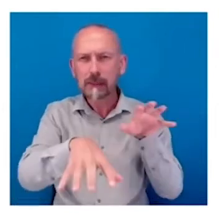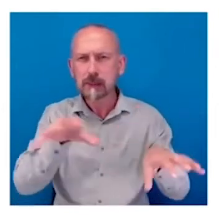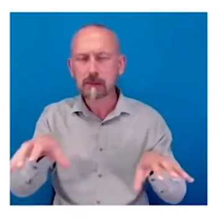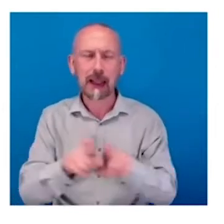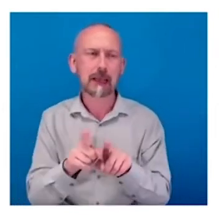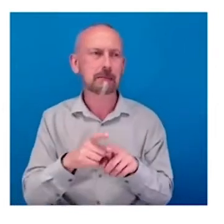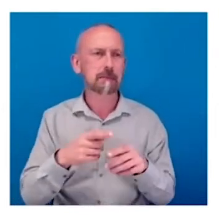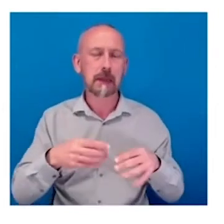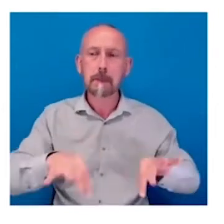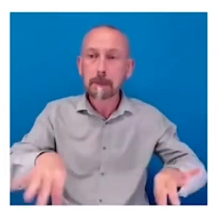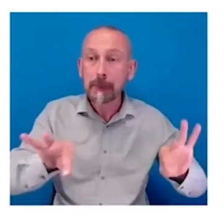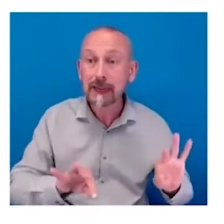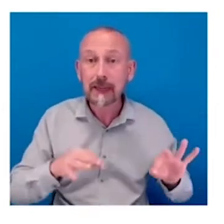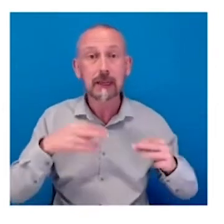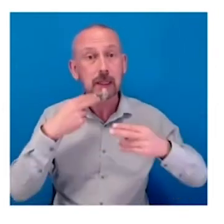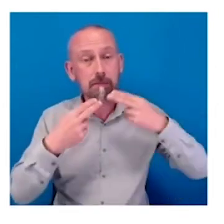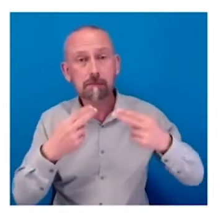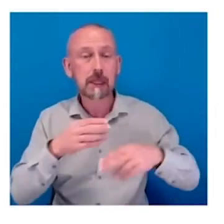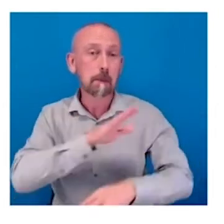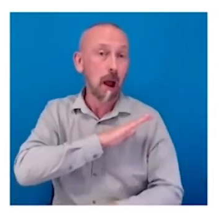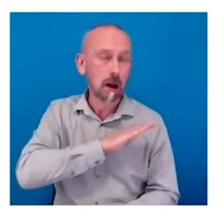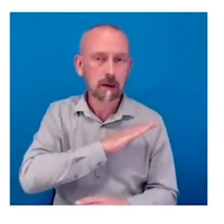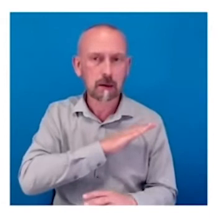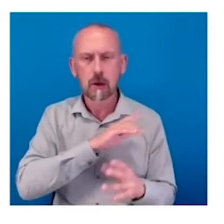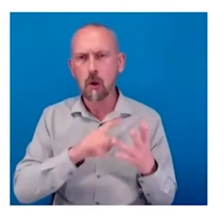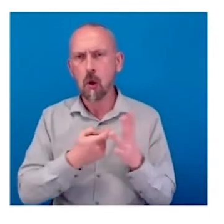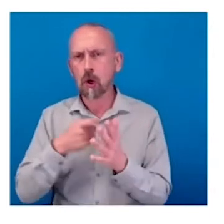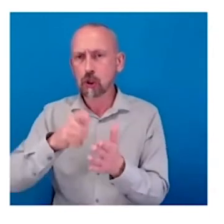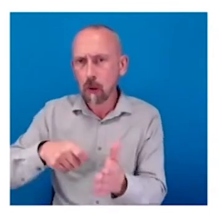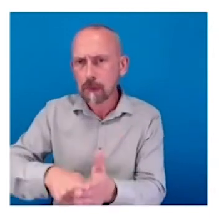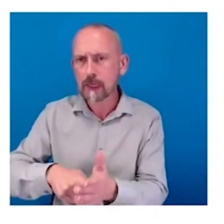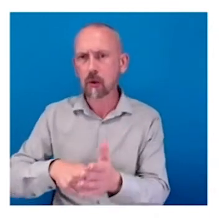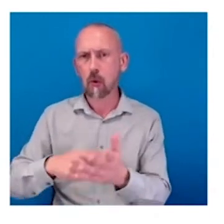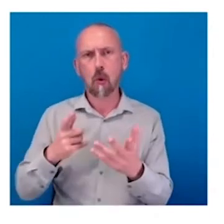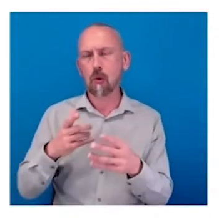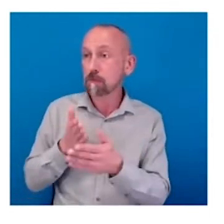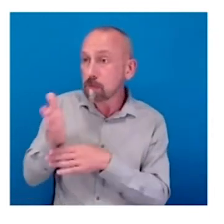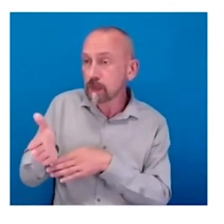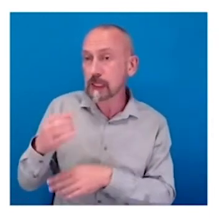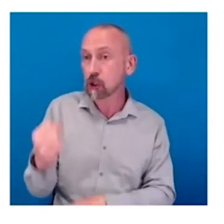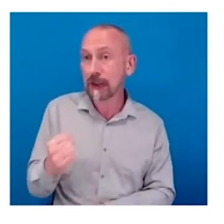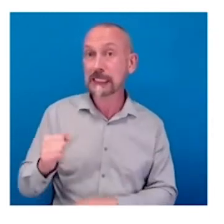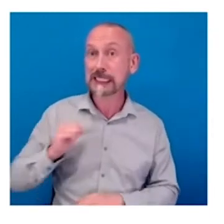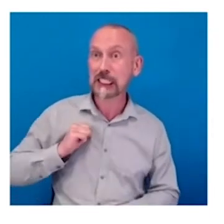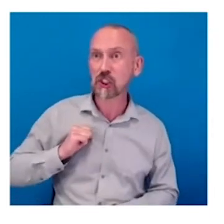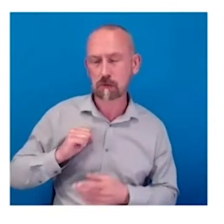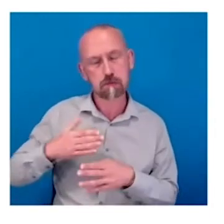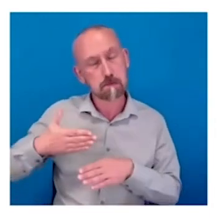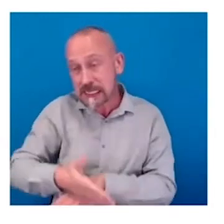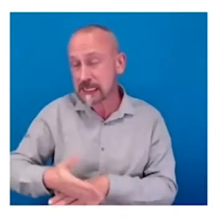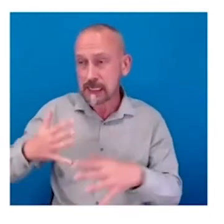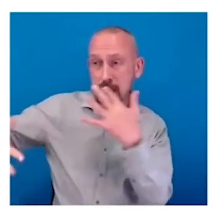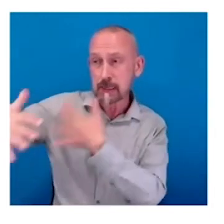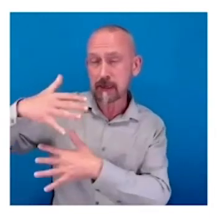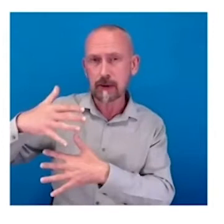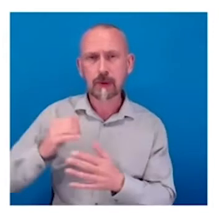doing some shopping, making the way around a busy train station, etc. One of the other artifacts that we also produced was